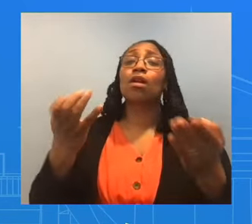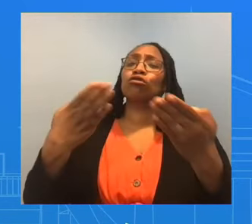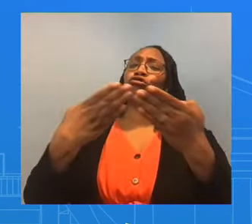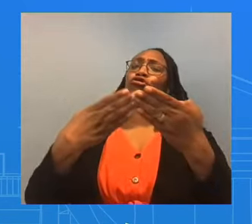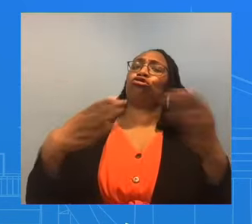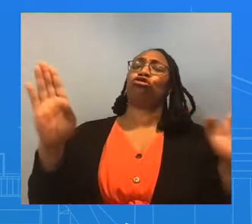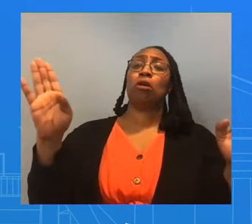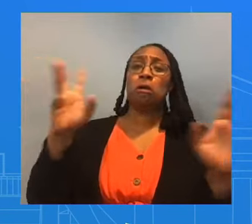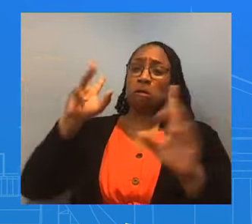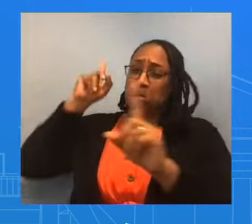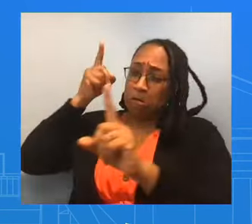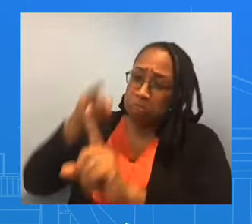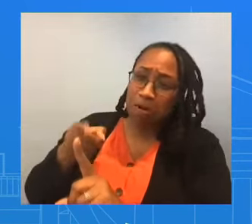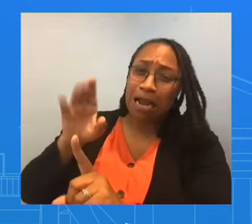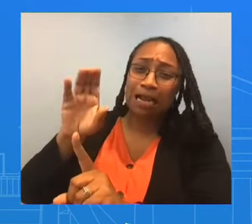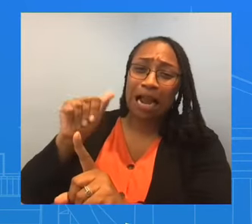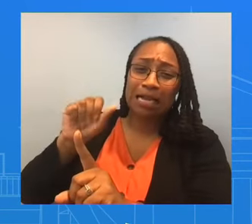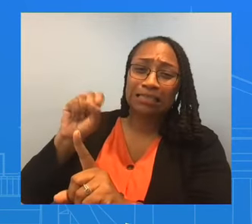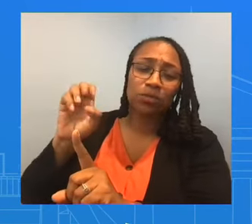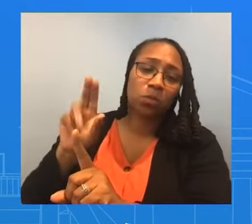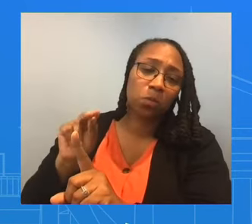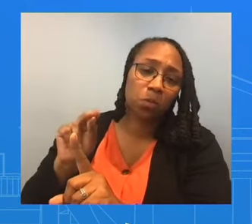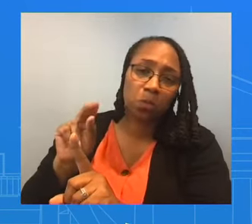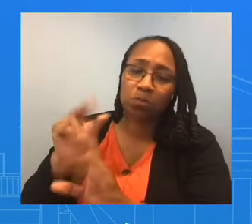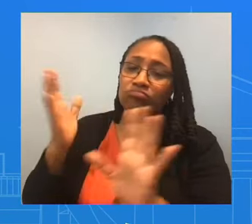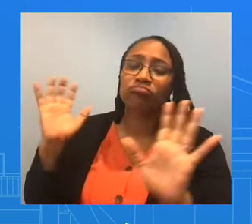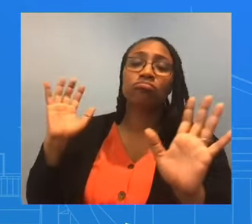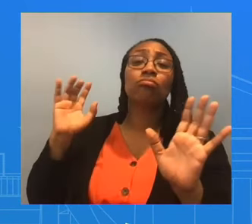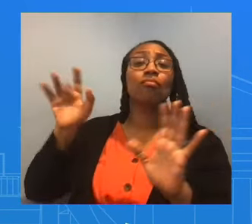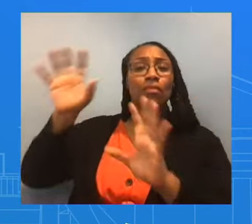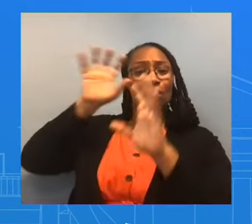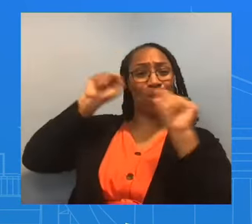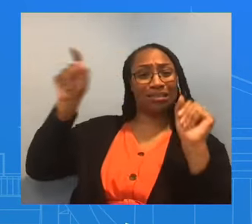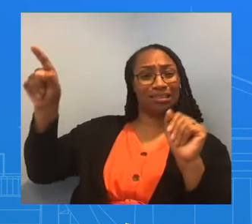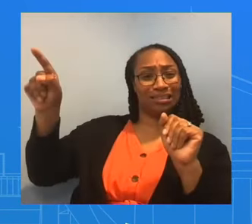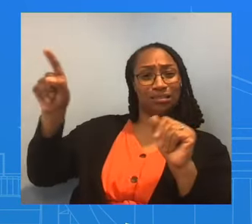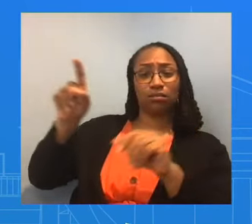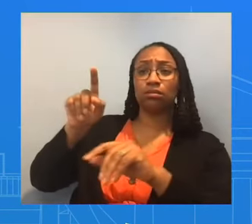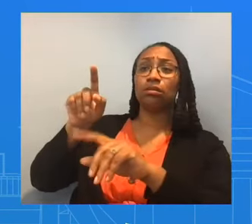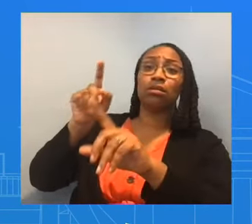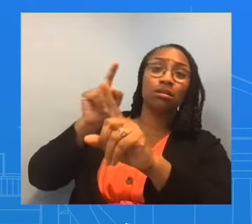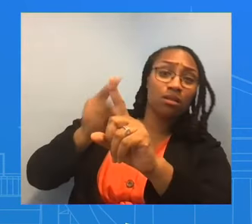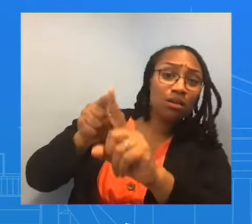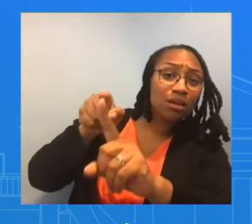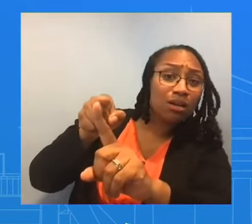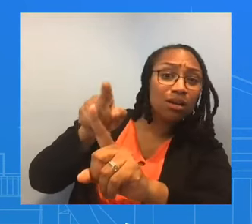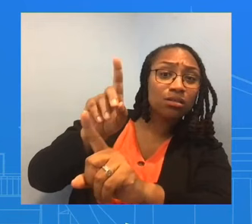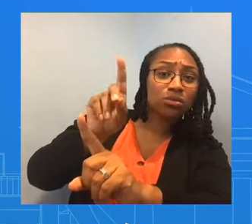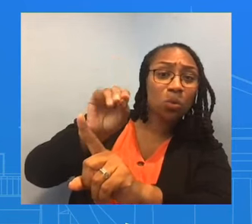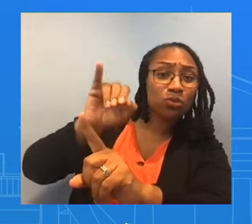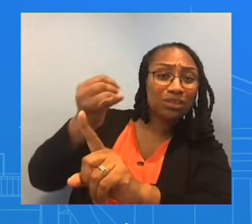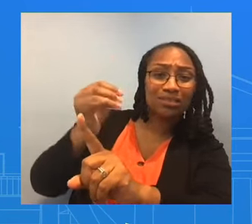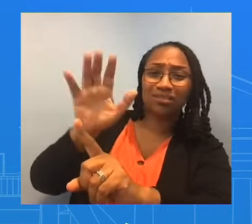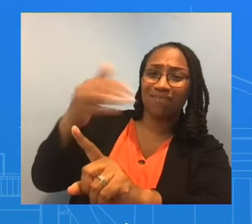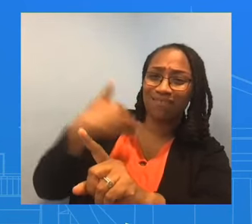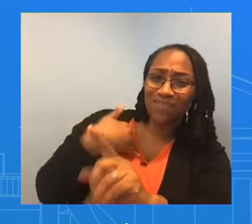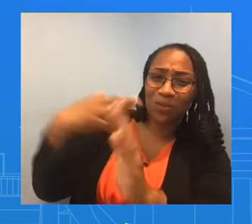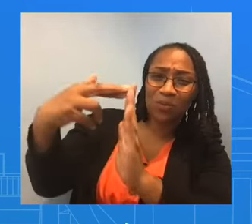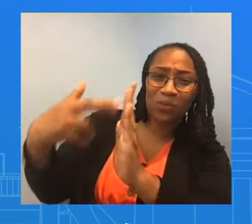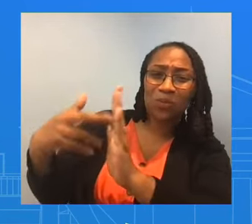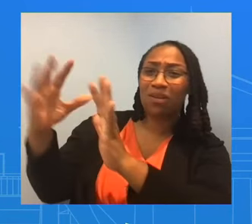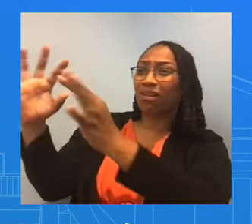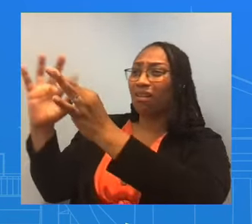The president respects the Department of Justice. He respects the rule of law. He has said this during the campaign. He has said this multiple times during the last 2 years in this